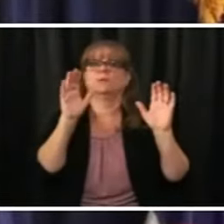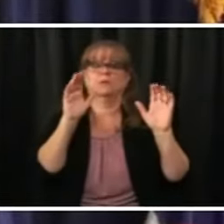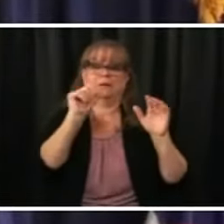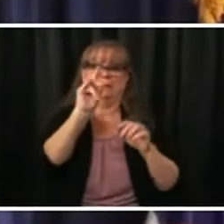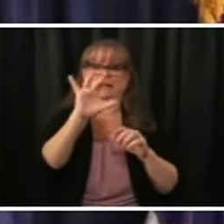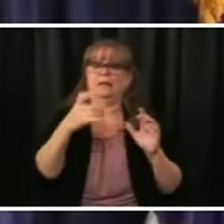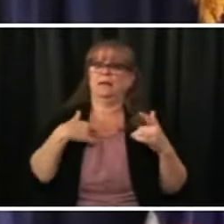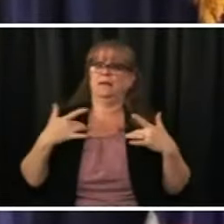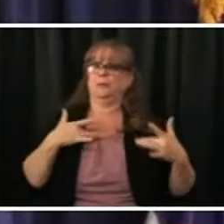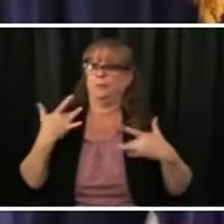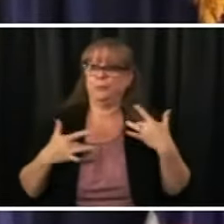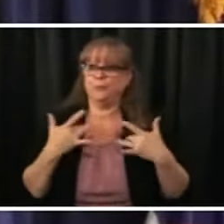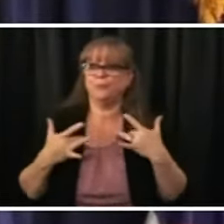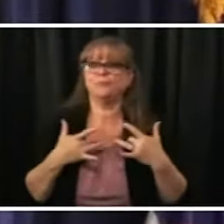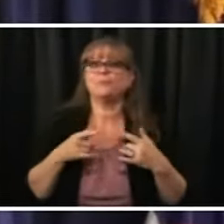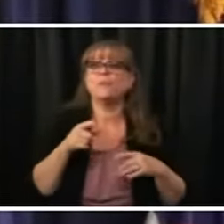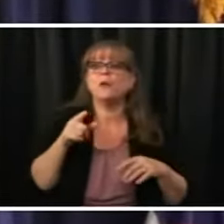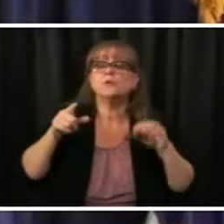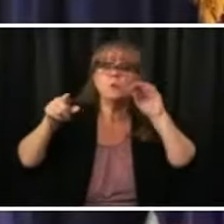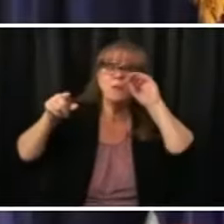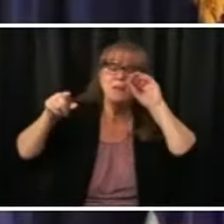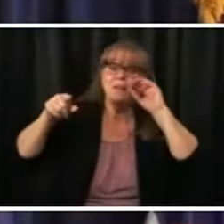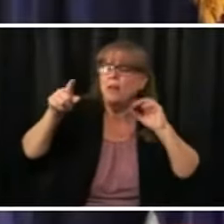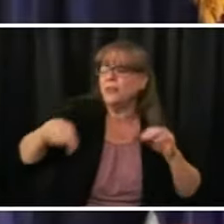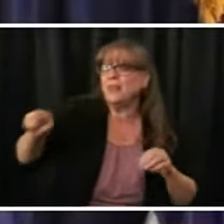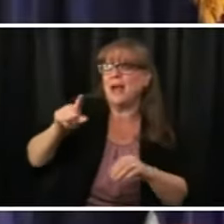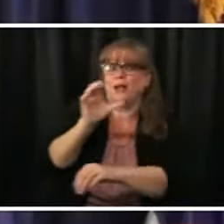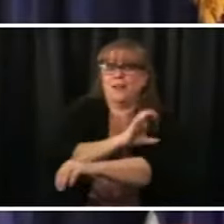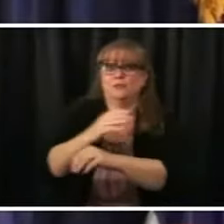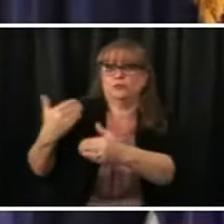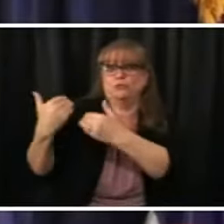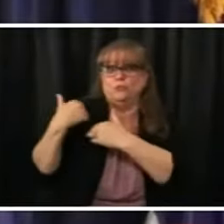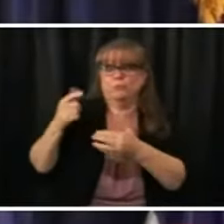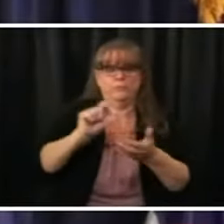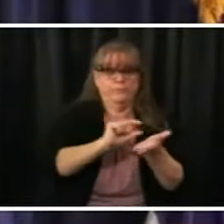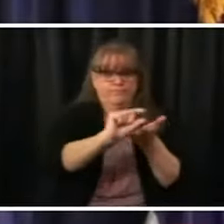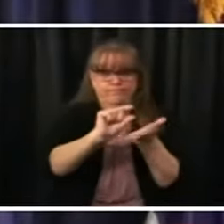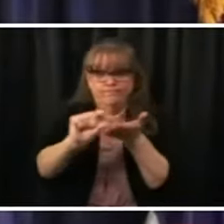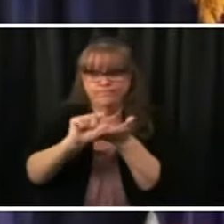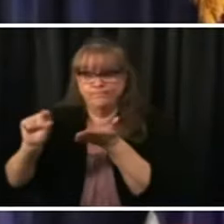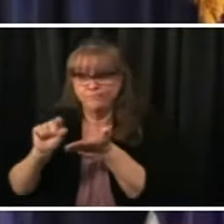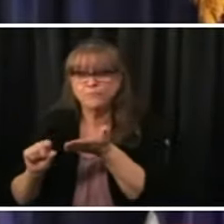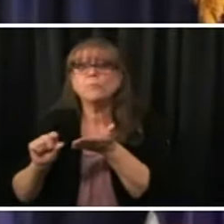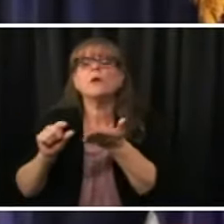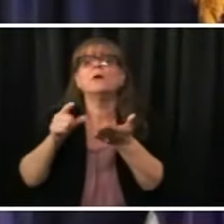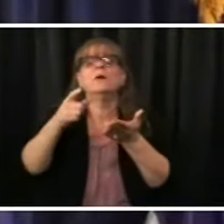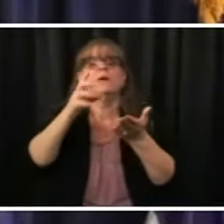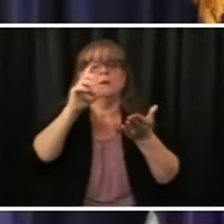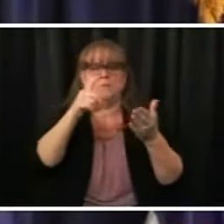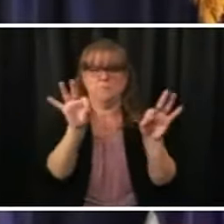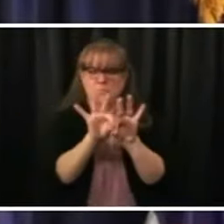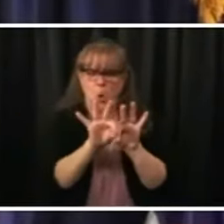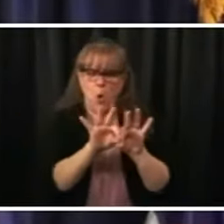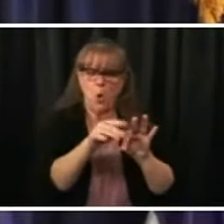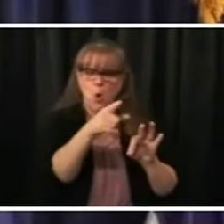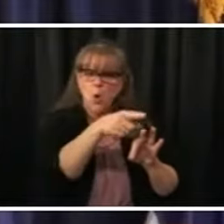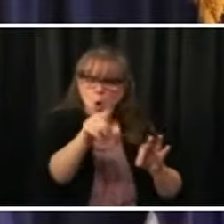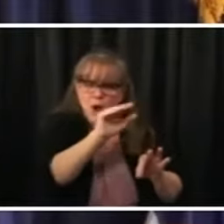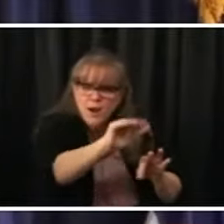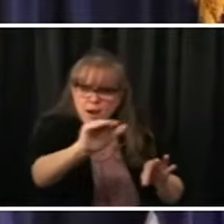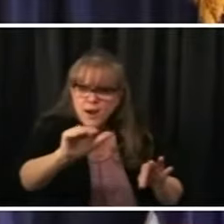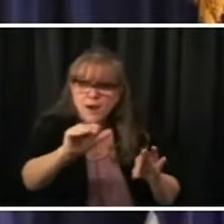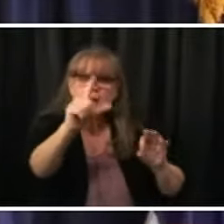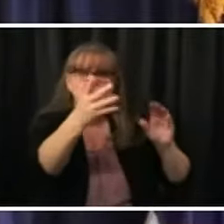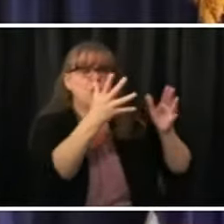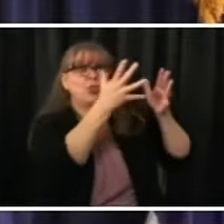using the vaccine, just like we do all our providers within a few days of when they get it, to make sure that it doesn't sit on shelves. As of this morning, Colorado